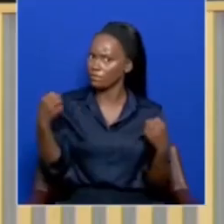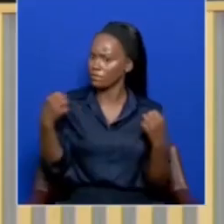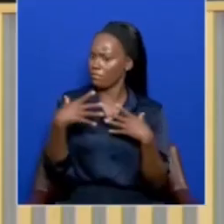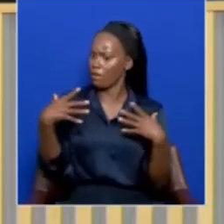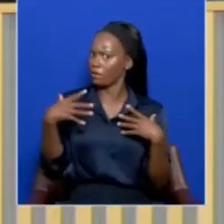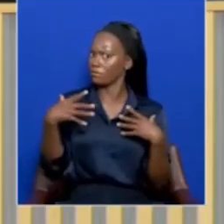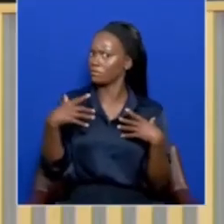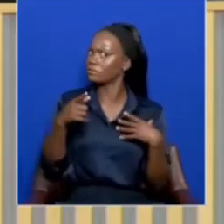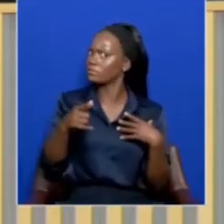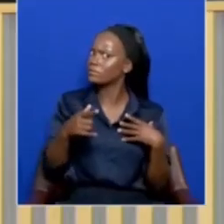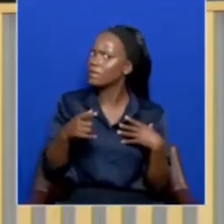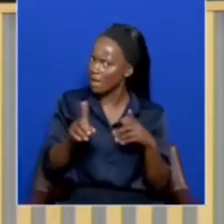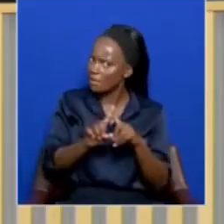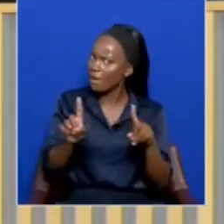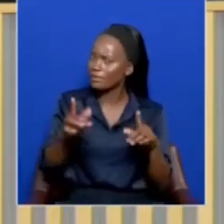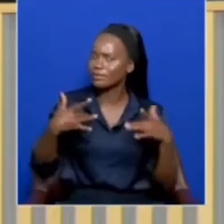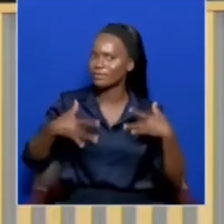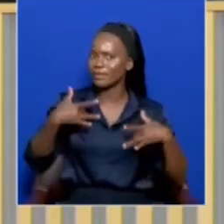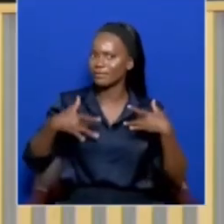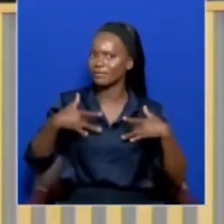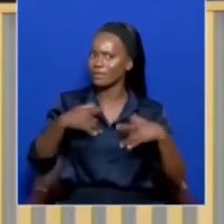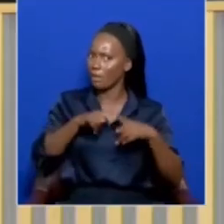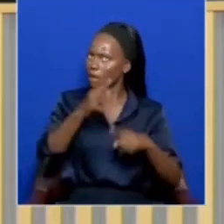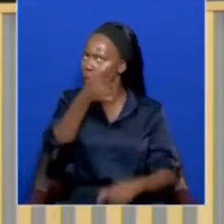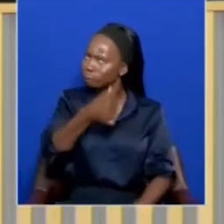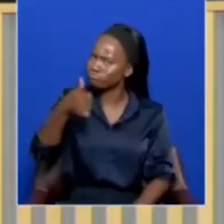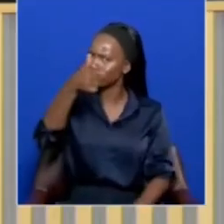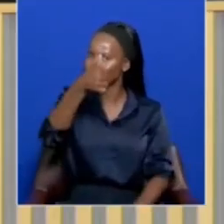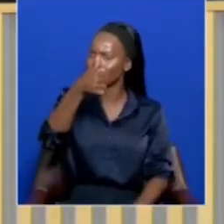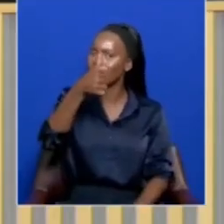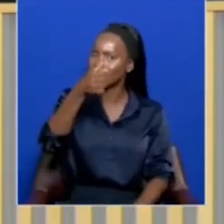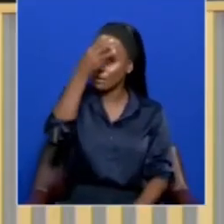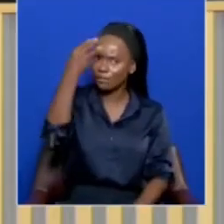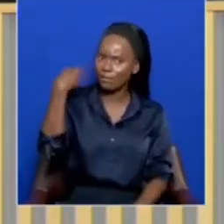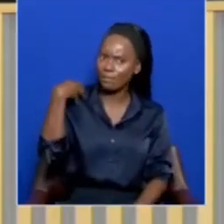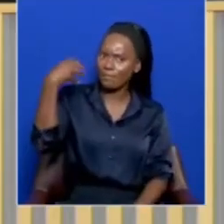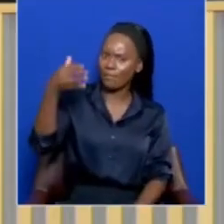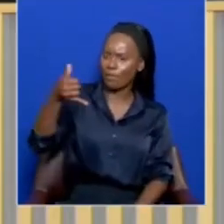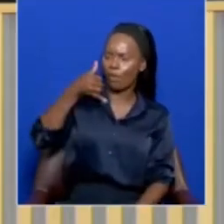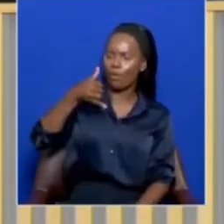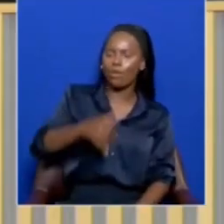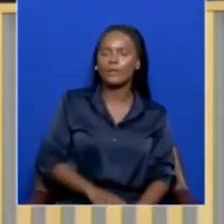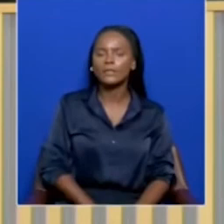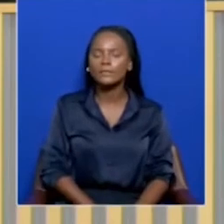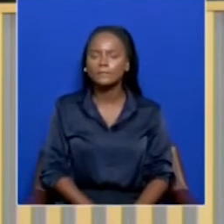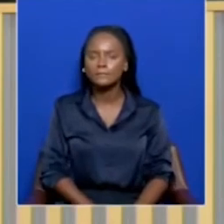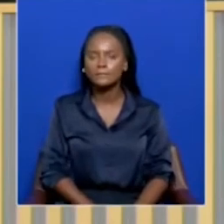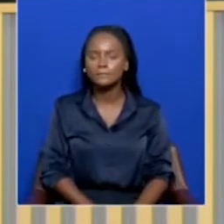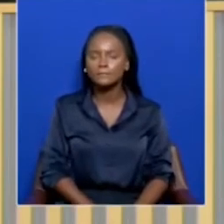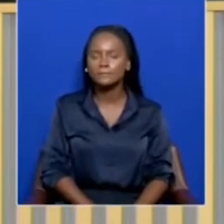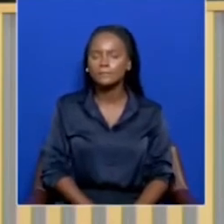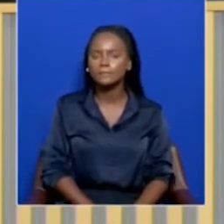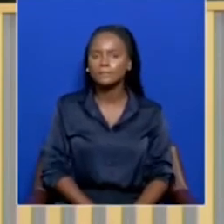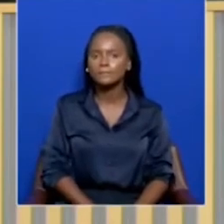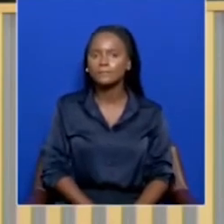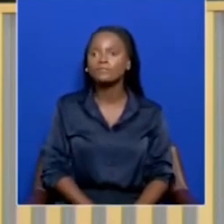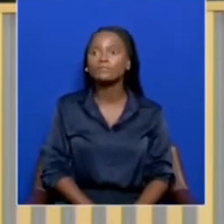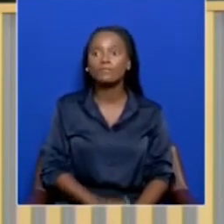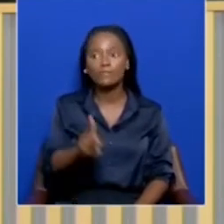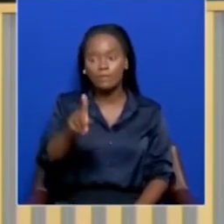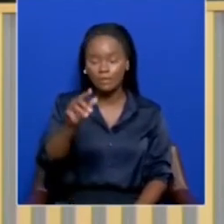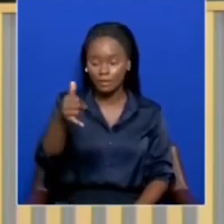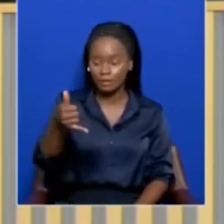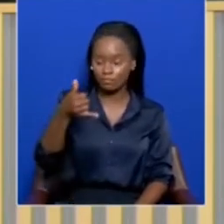of police on this number, because of my because my cell phone number was highly